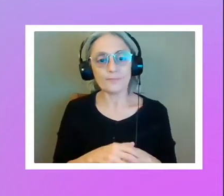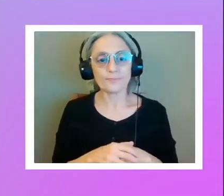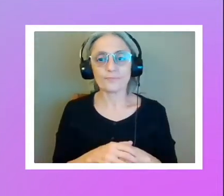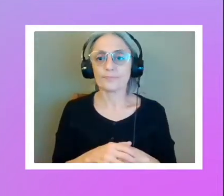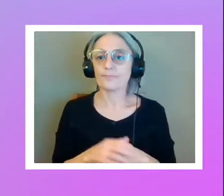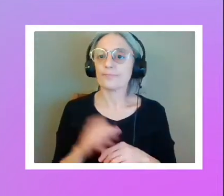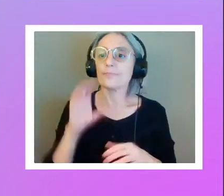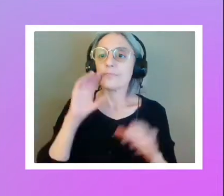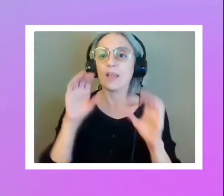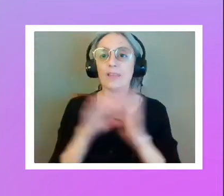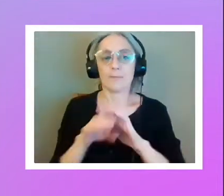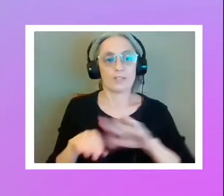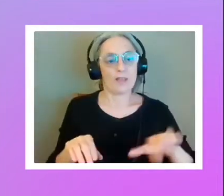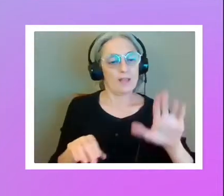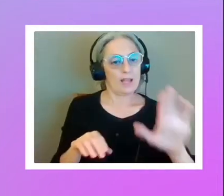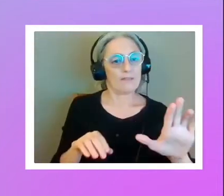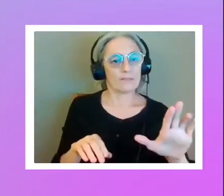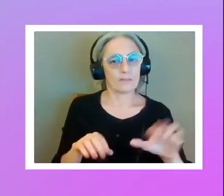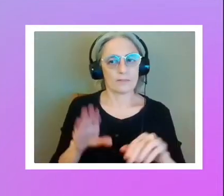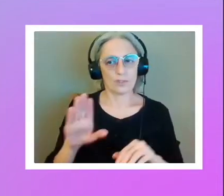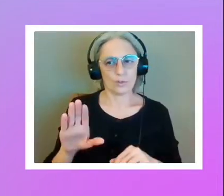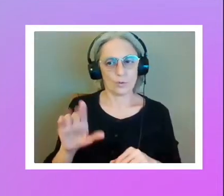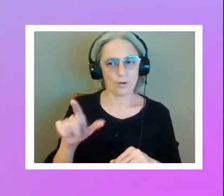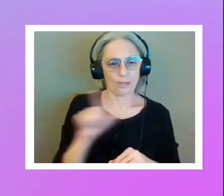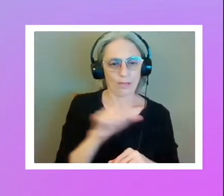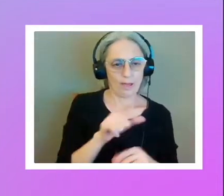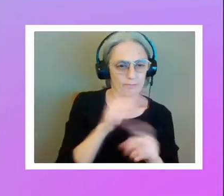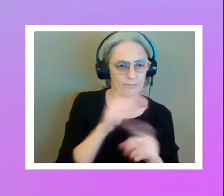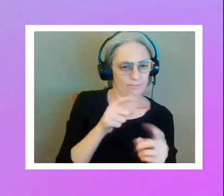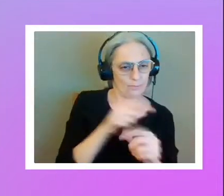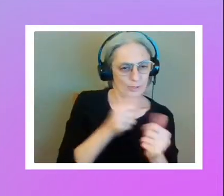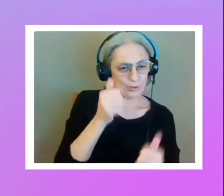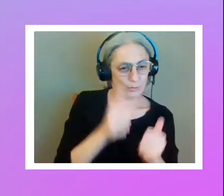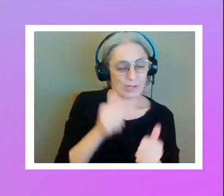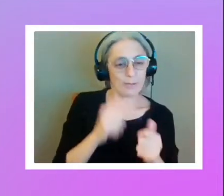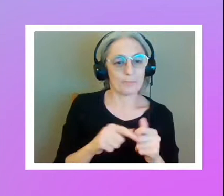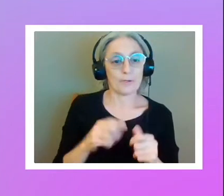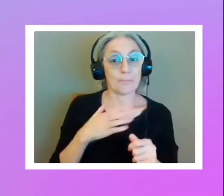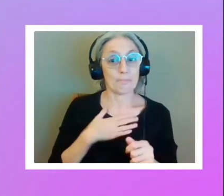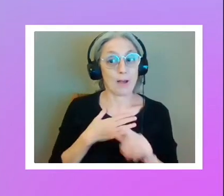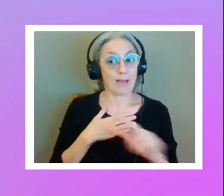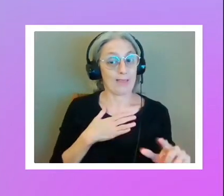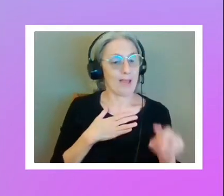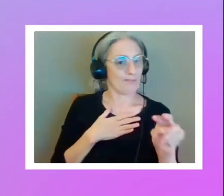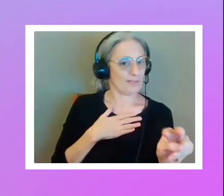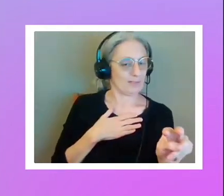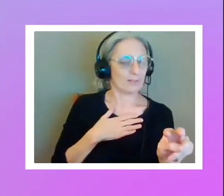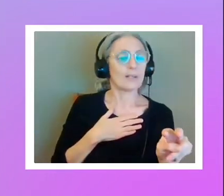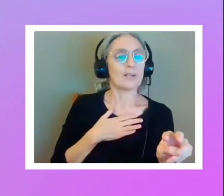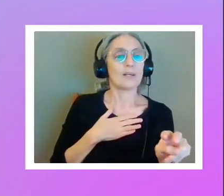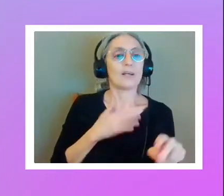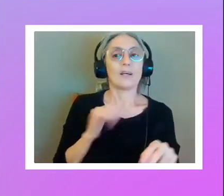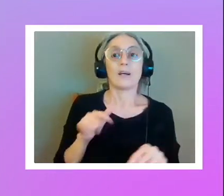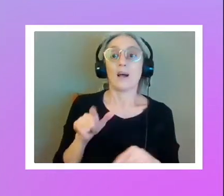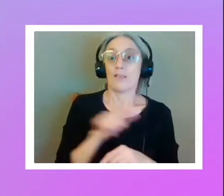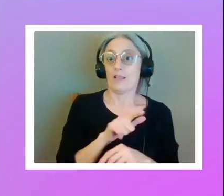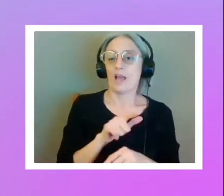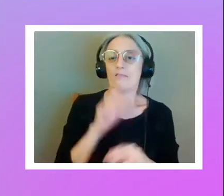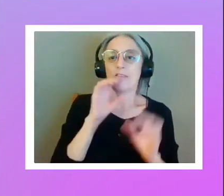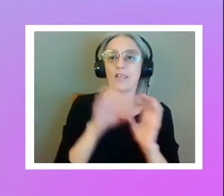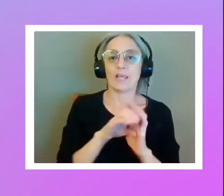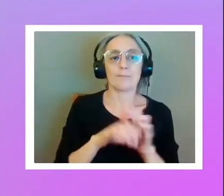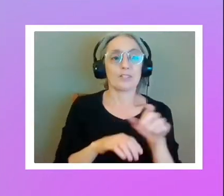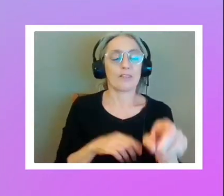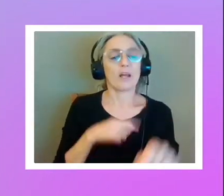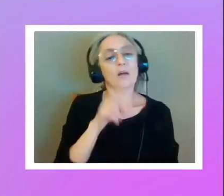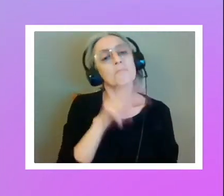left, or maybe your left, I don't know if it's on your left or your right, but it's on my left. So the image on the left to me